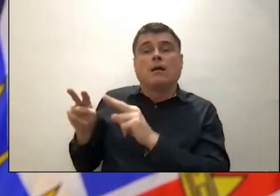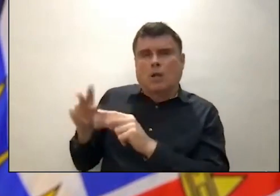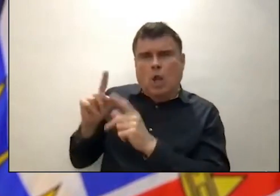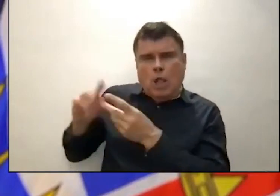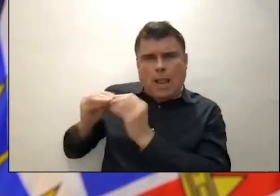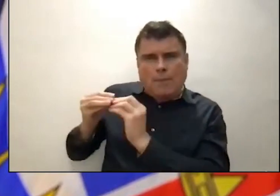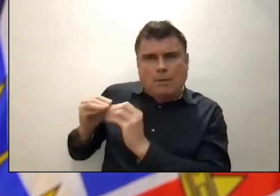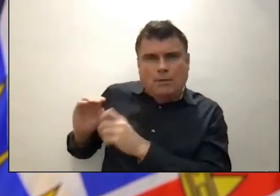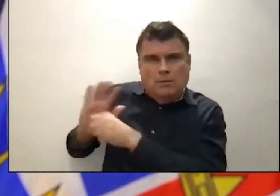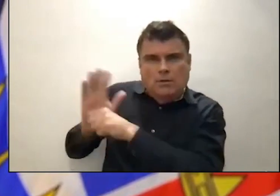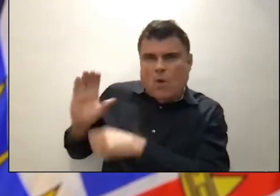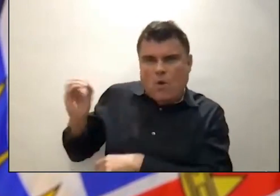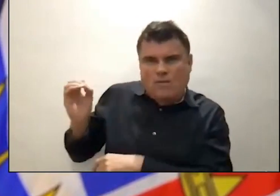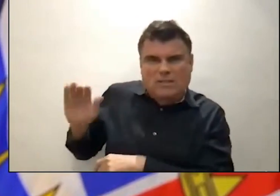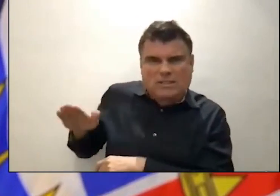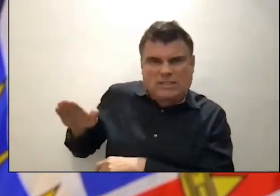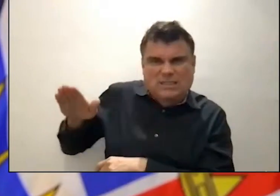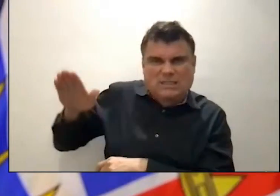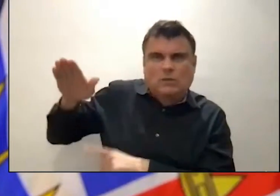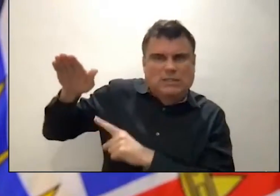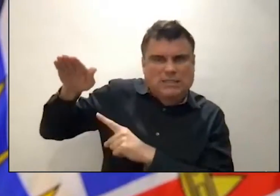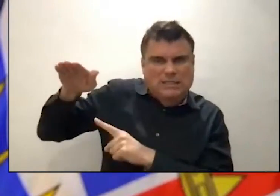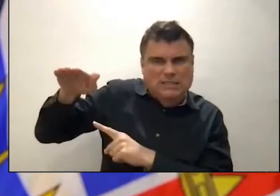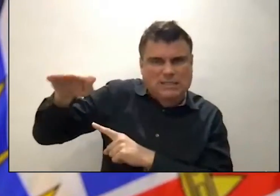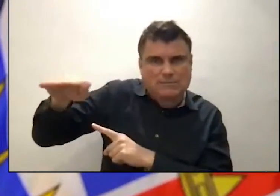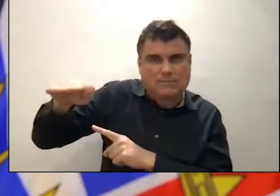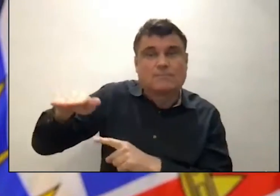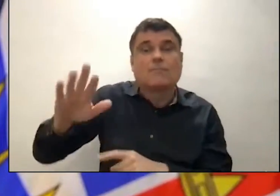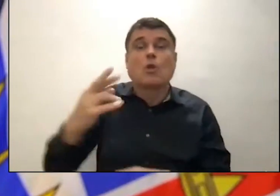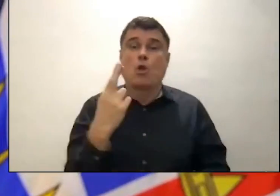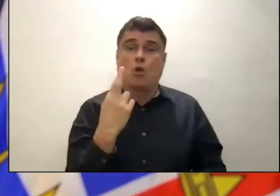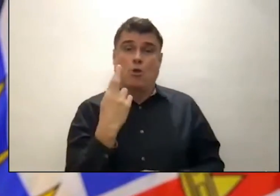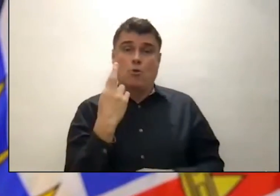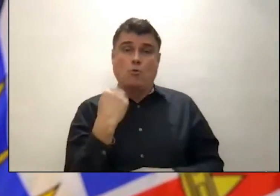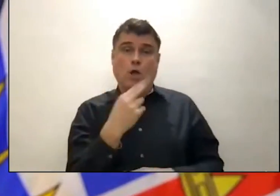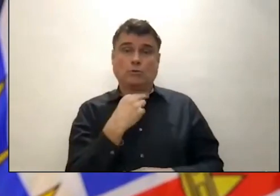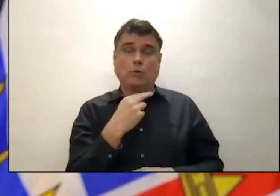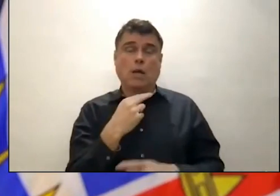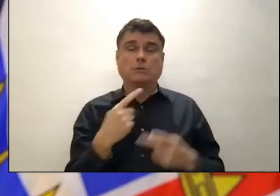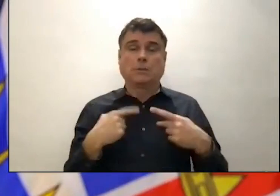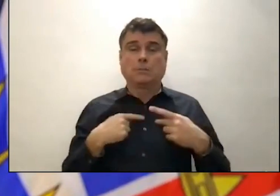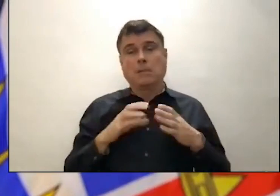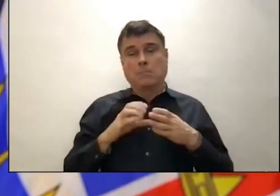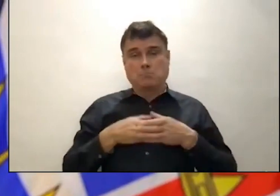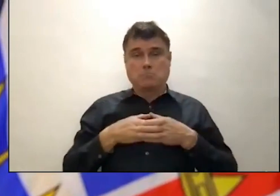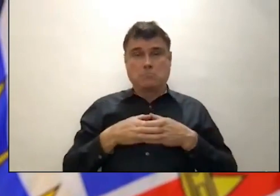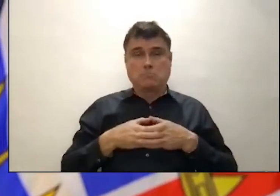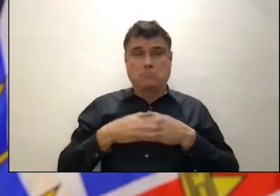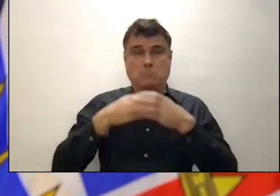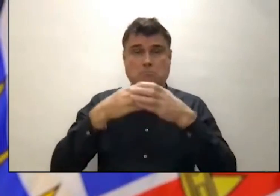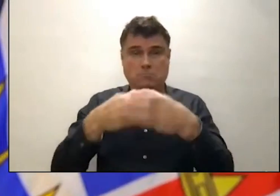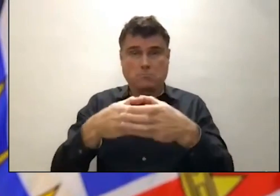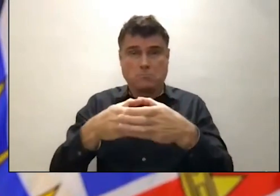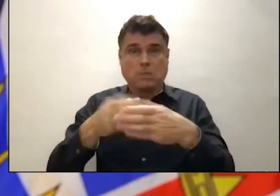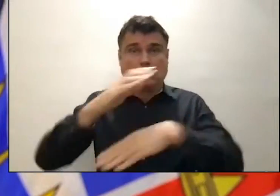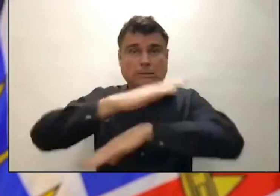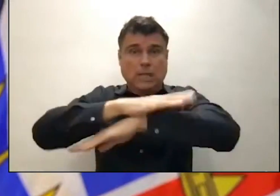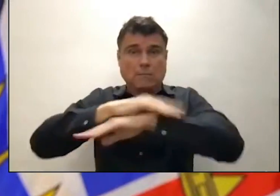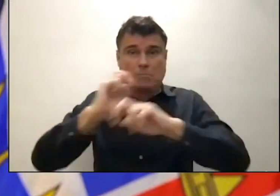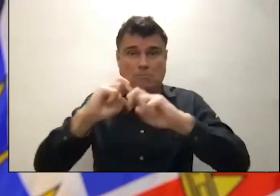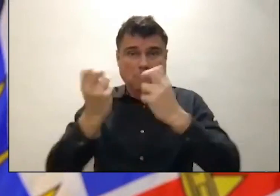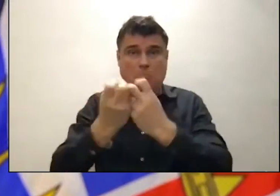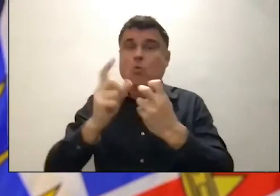you stay at the table together, there's no mingling and standing and mixing of tables, and this will apply for New Year's Eve as